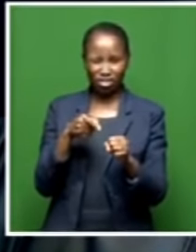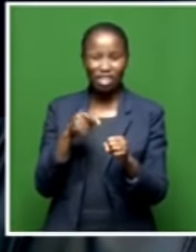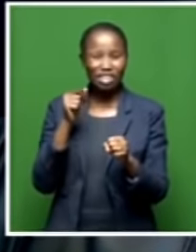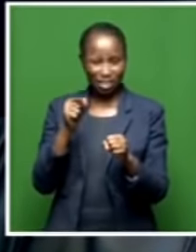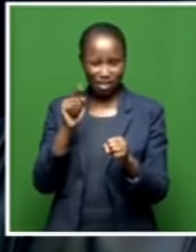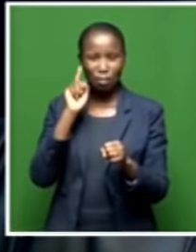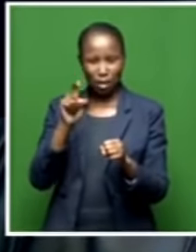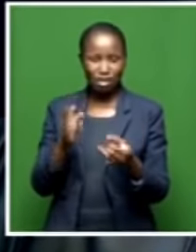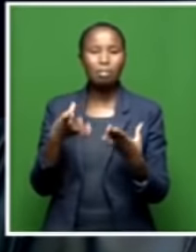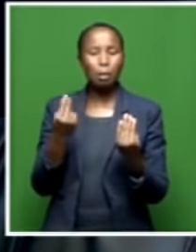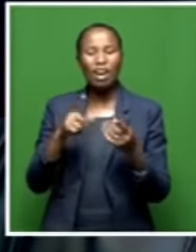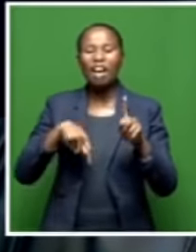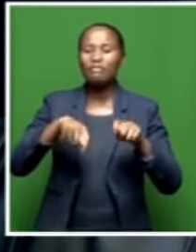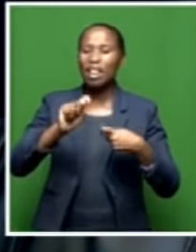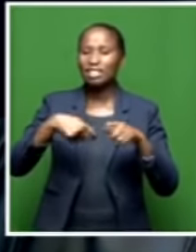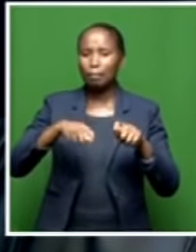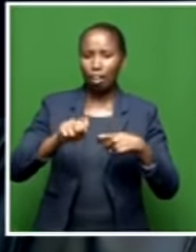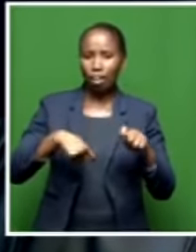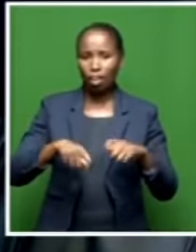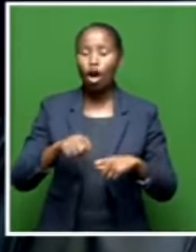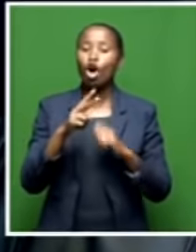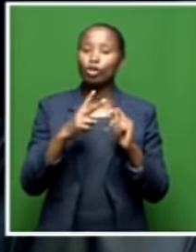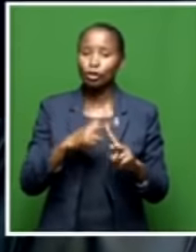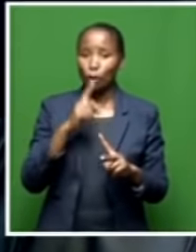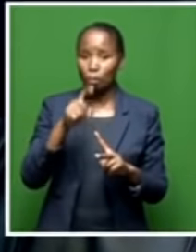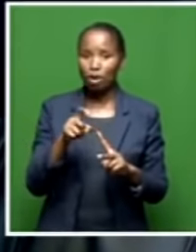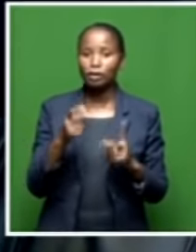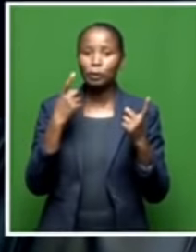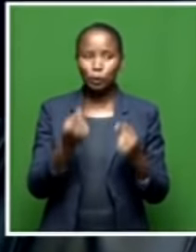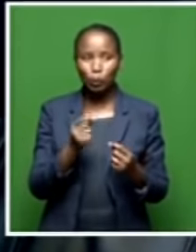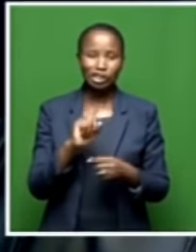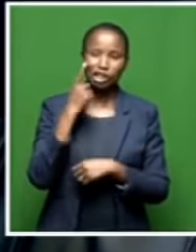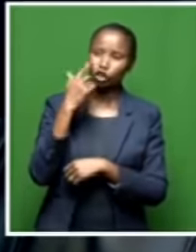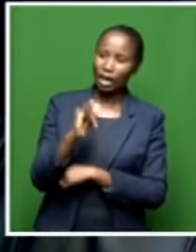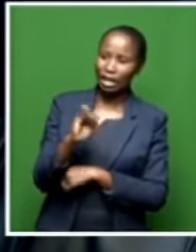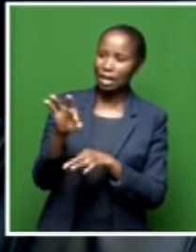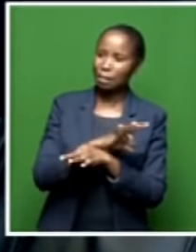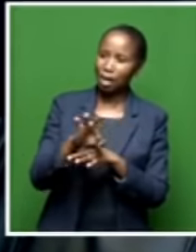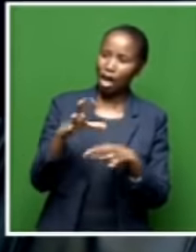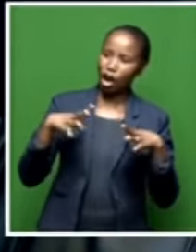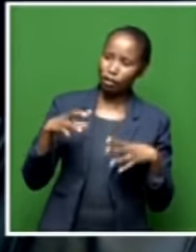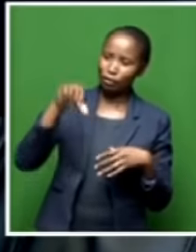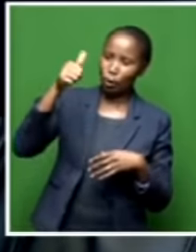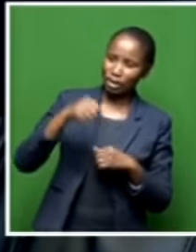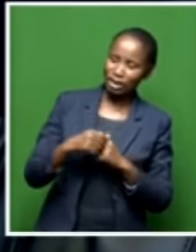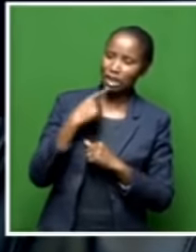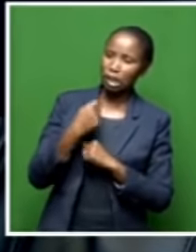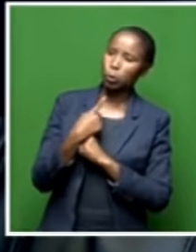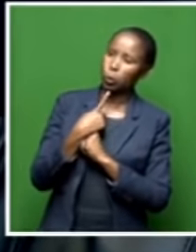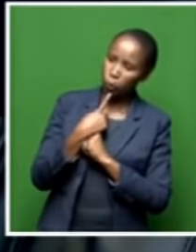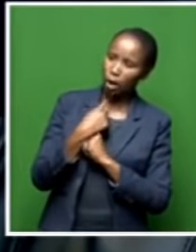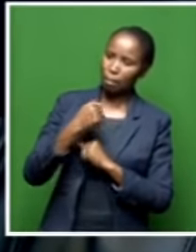straightforward, simple mathematical calculation, like in how can I add up my number of councillors to get a 50% plus